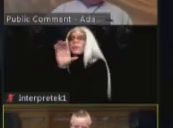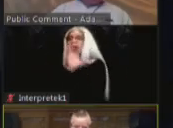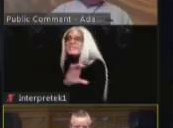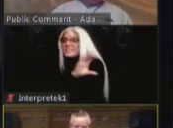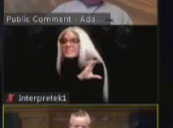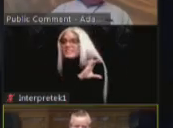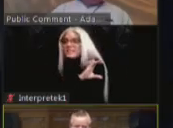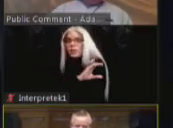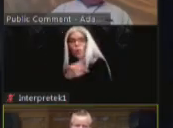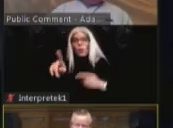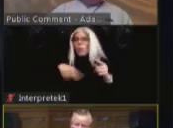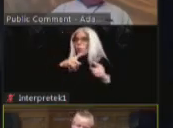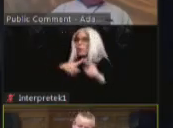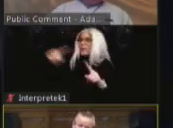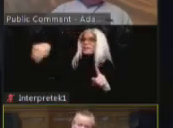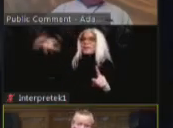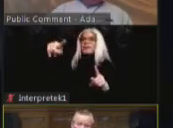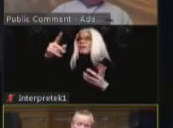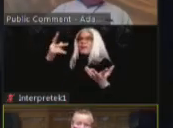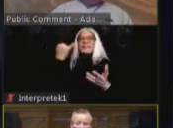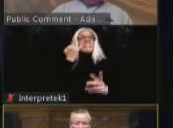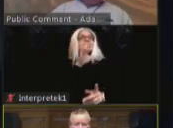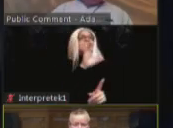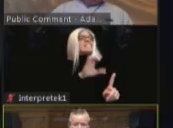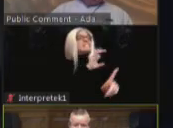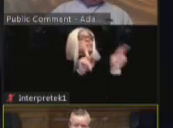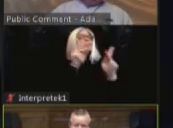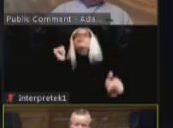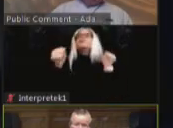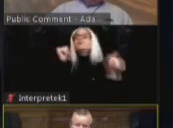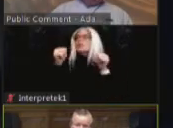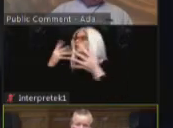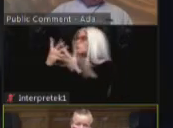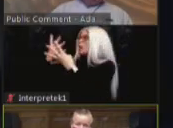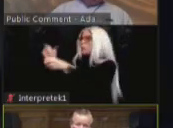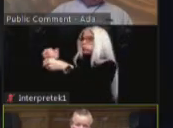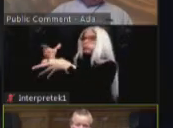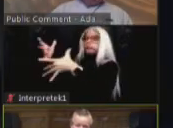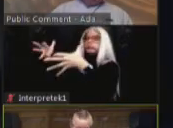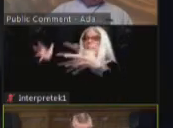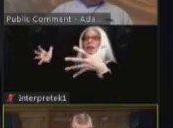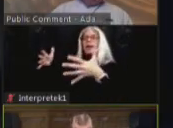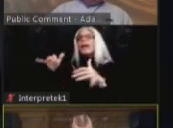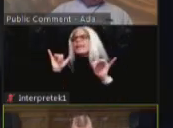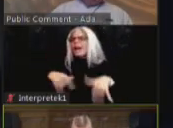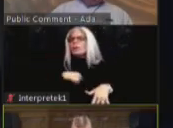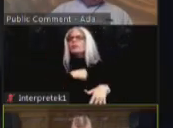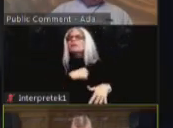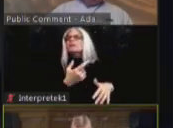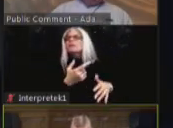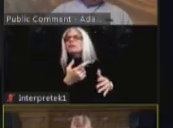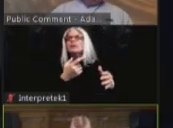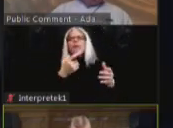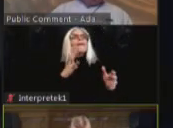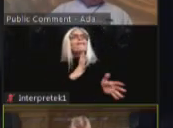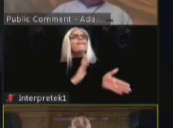would be filled, but yet we release them, prisoners from our jails. So how is it